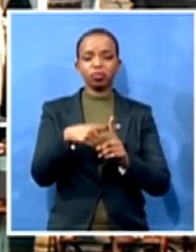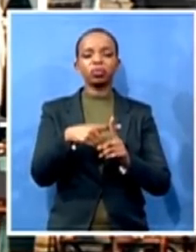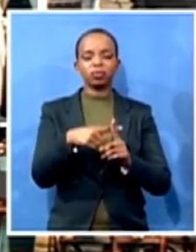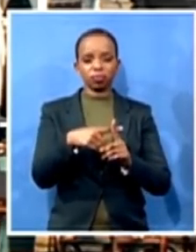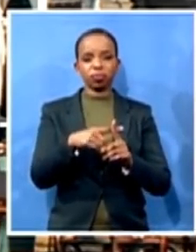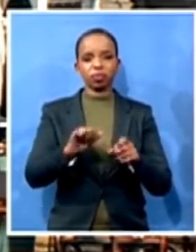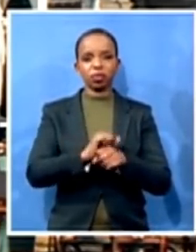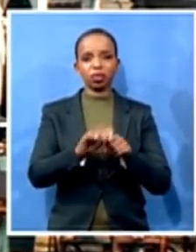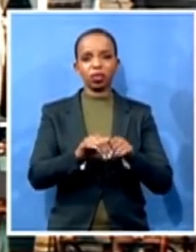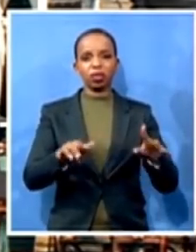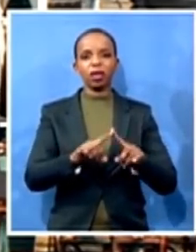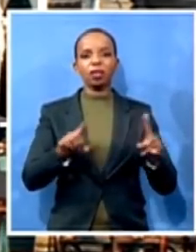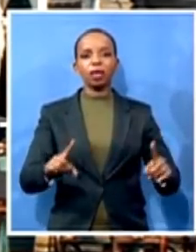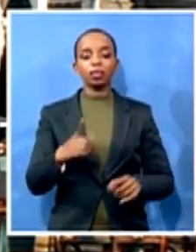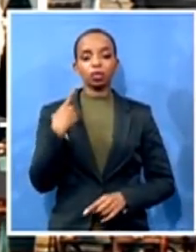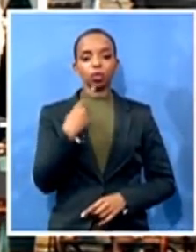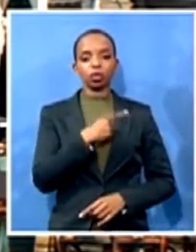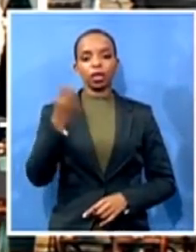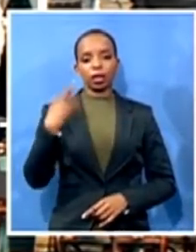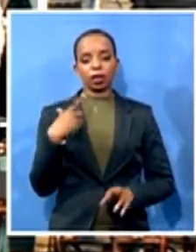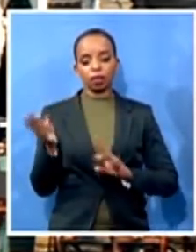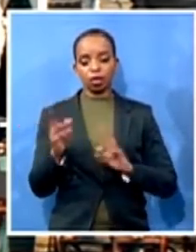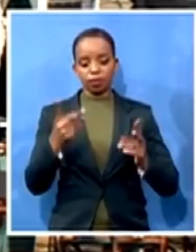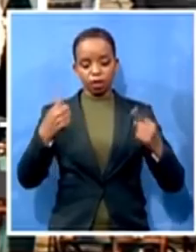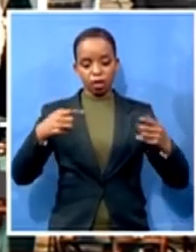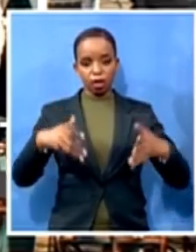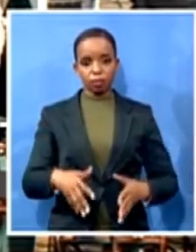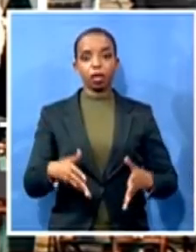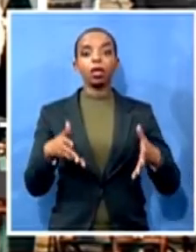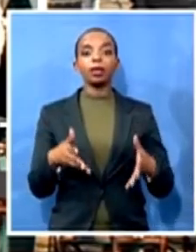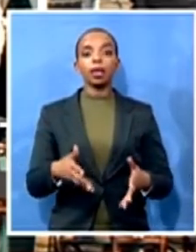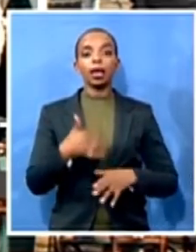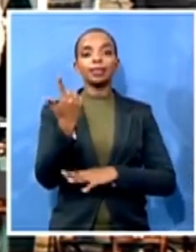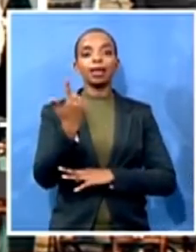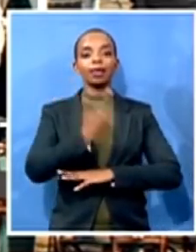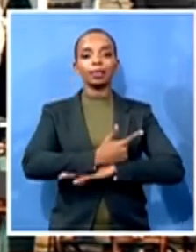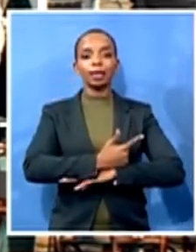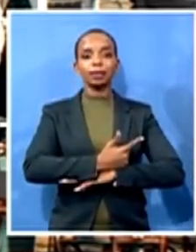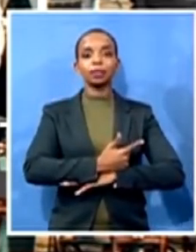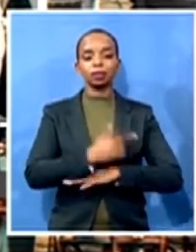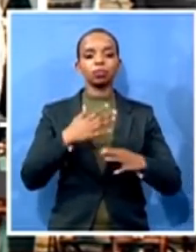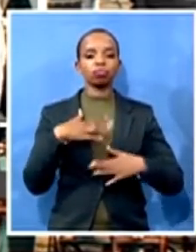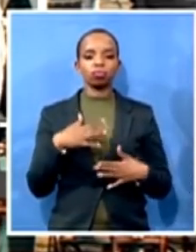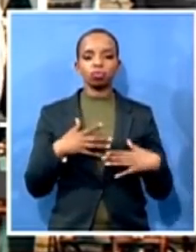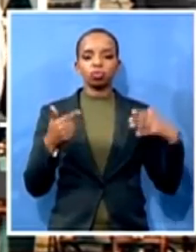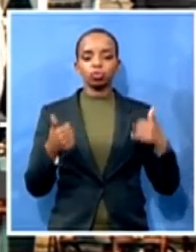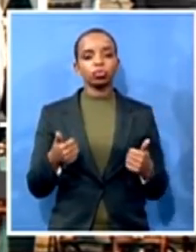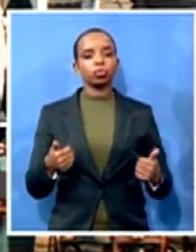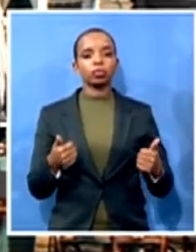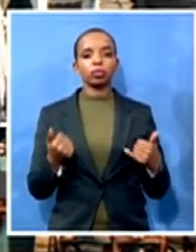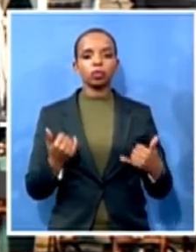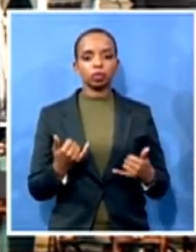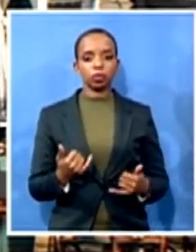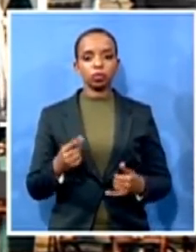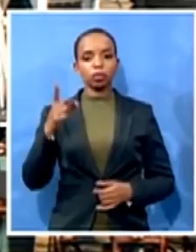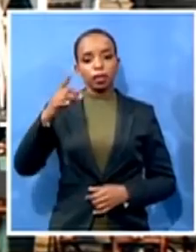After coming here, it's been 7 days, no more. I'm breathing properly. Actually, the government has done a lot that